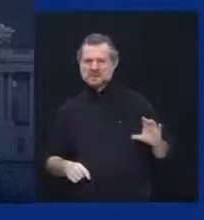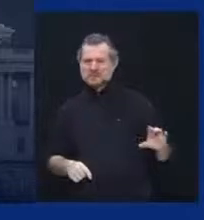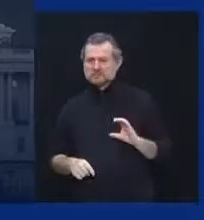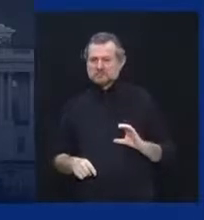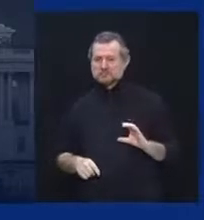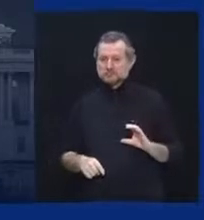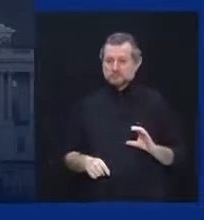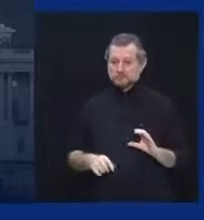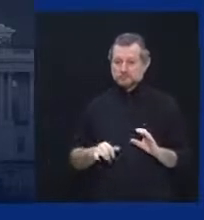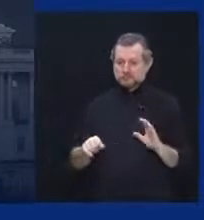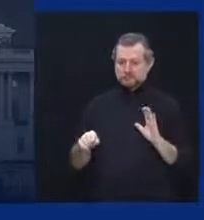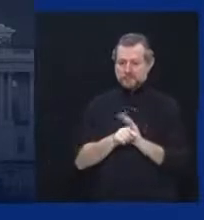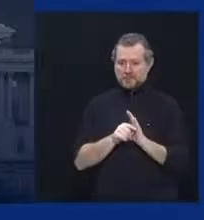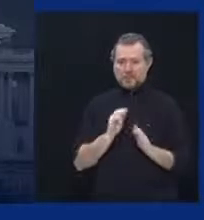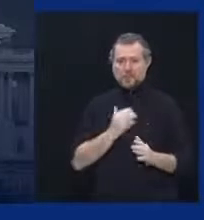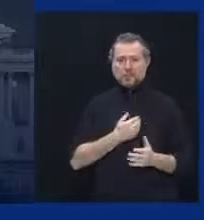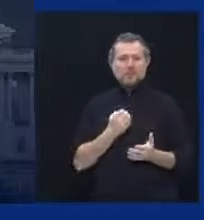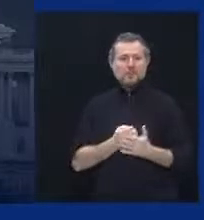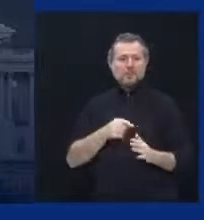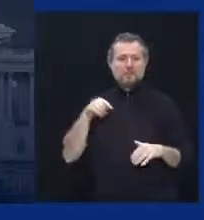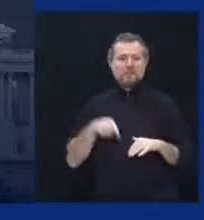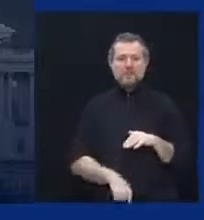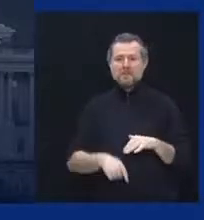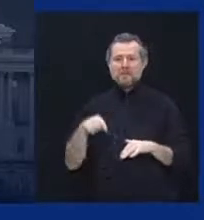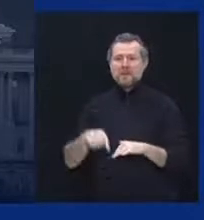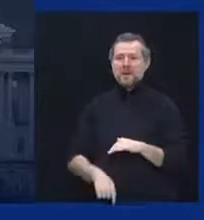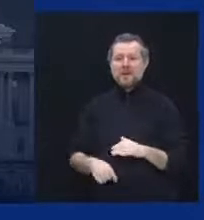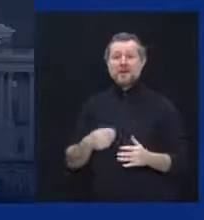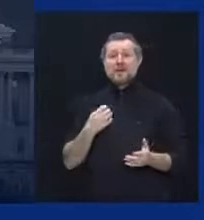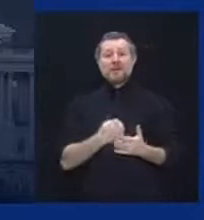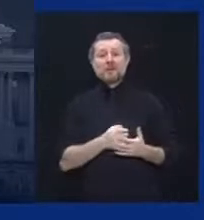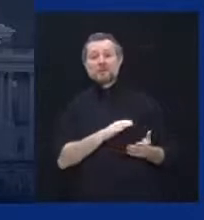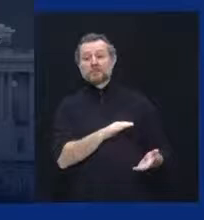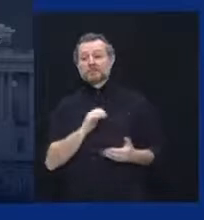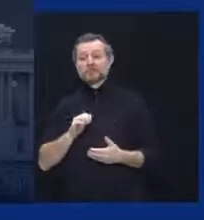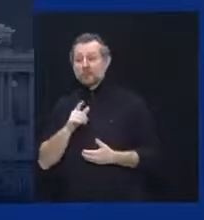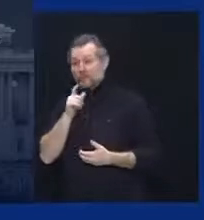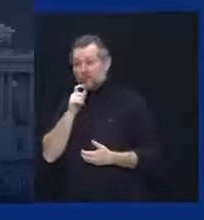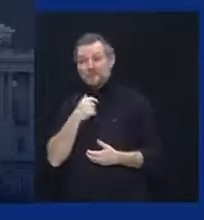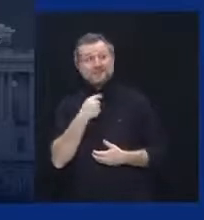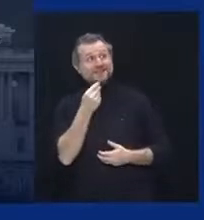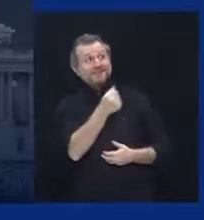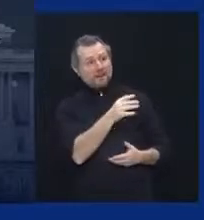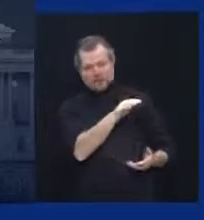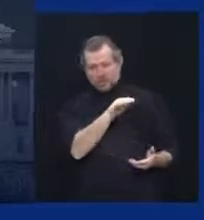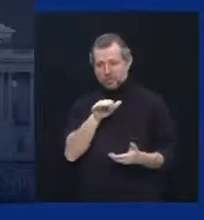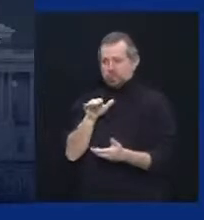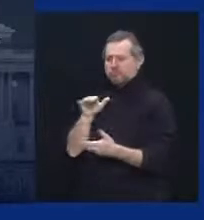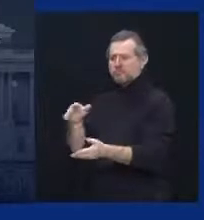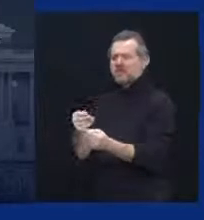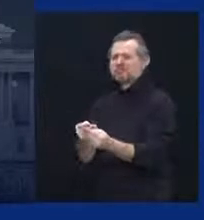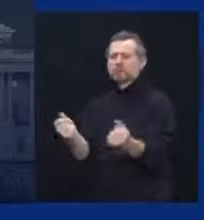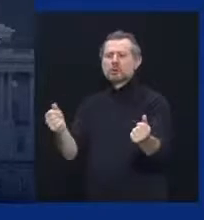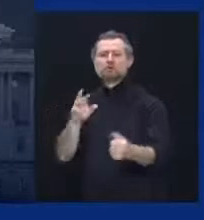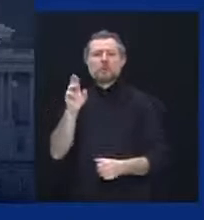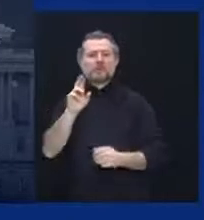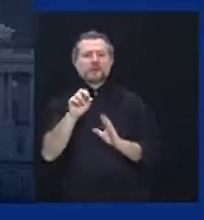northeastern economy. And they gave it to the Republican states. Every Democratic